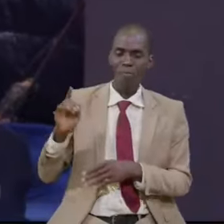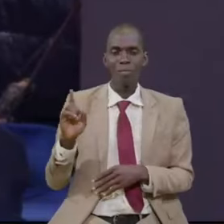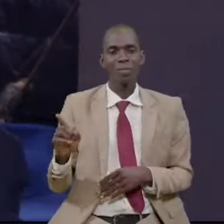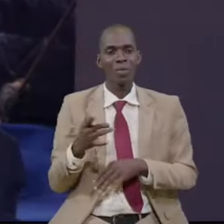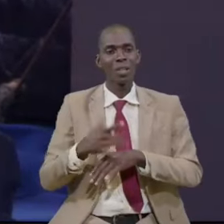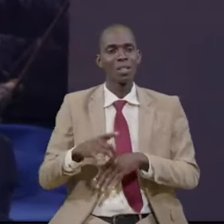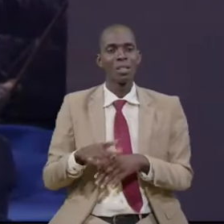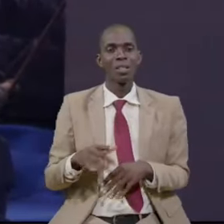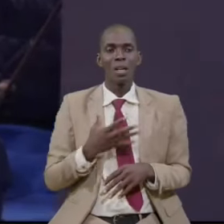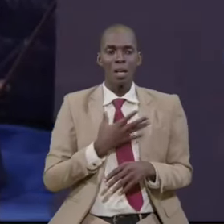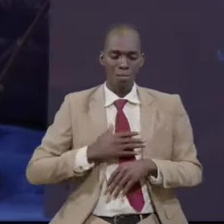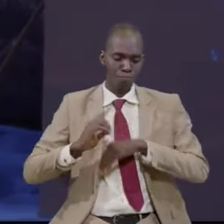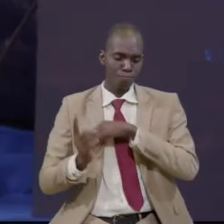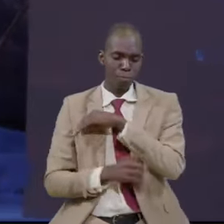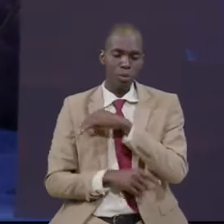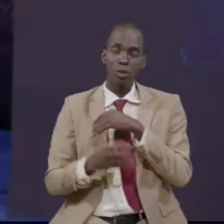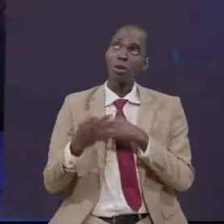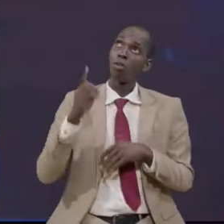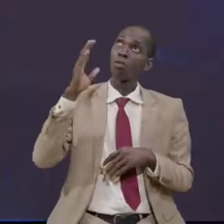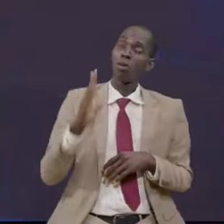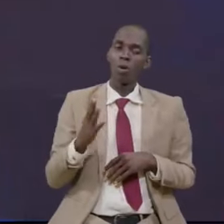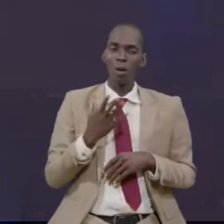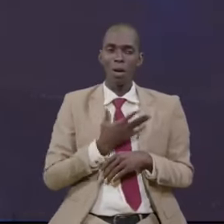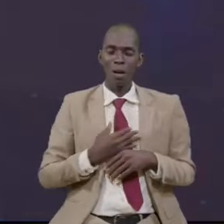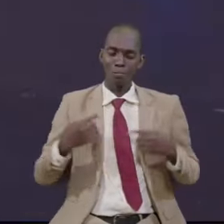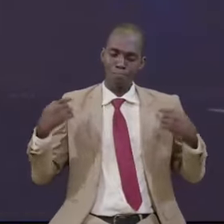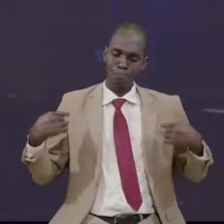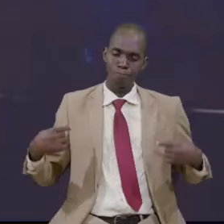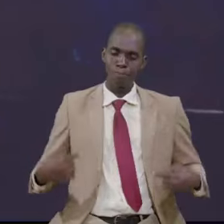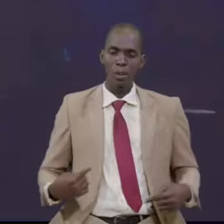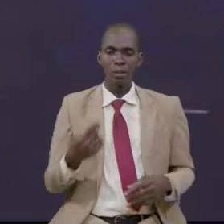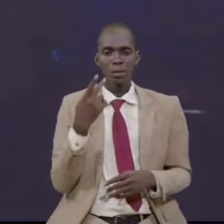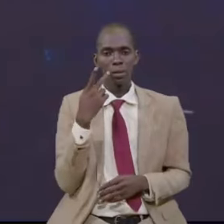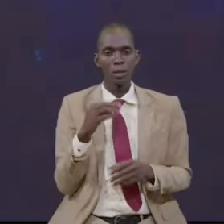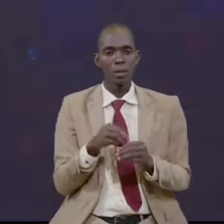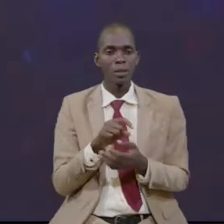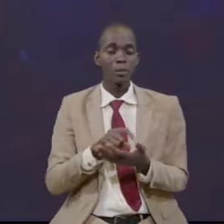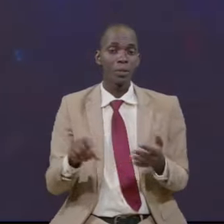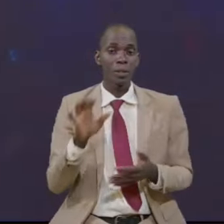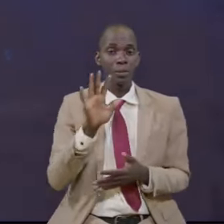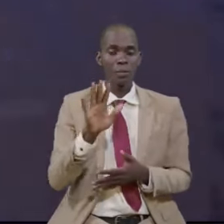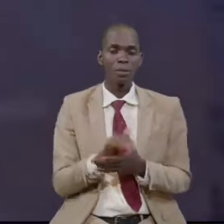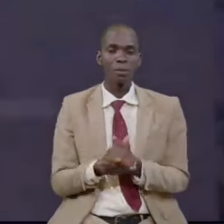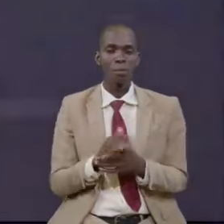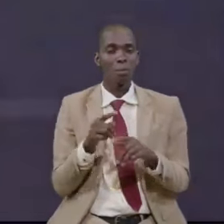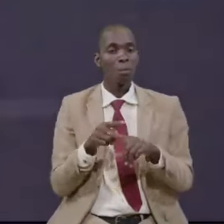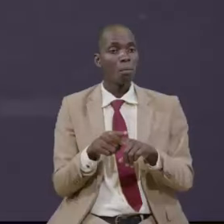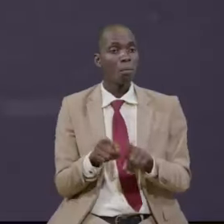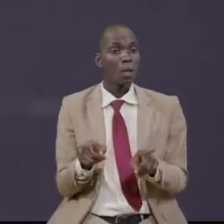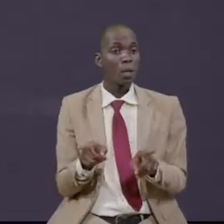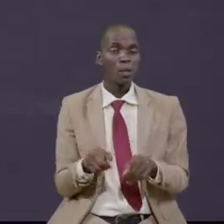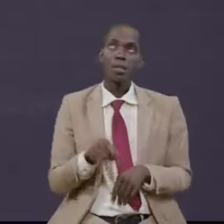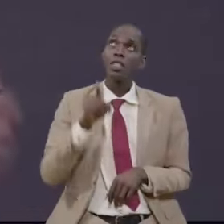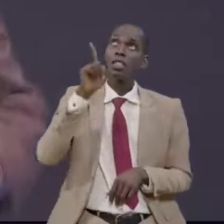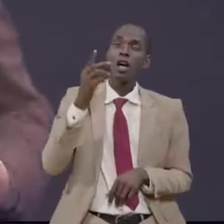and afflicted. Look at verse 5. In verse 5, it says, but he was wounded for